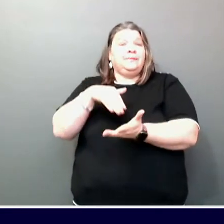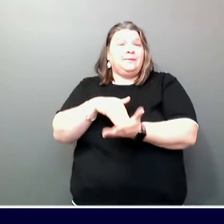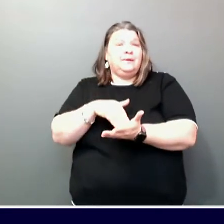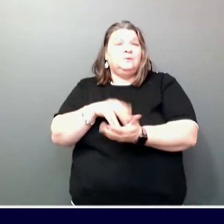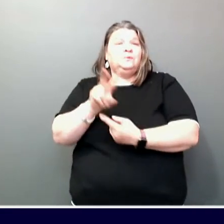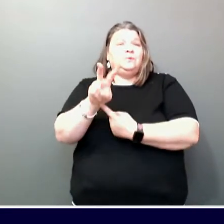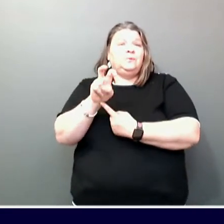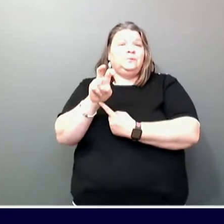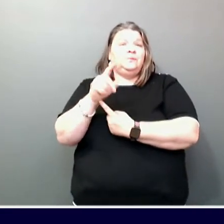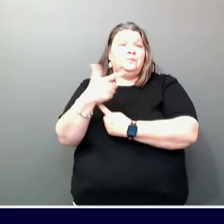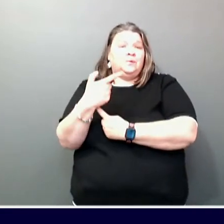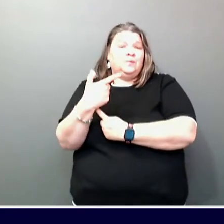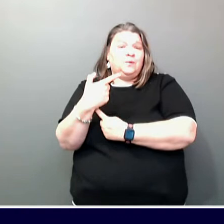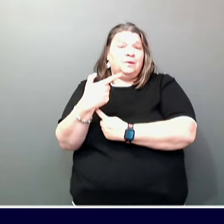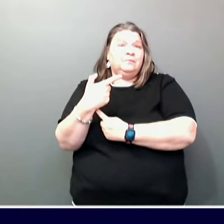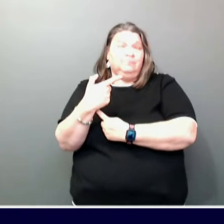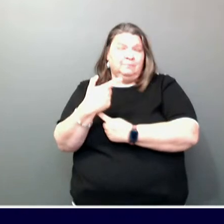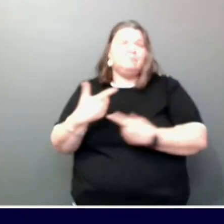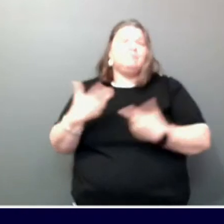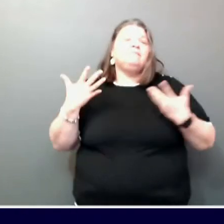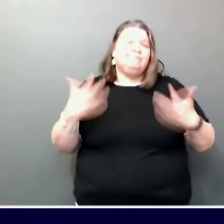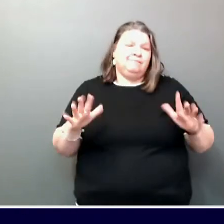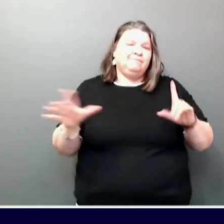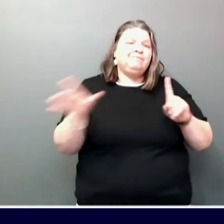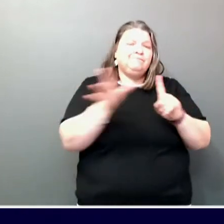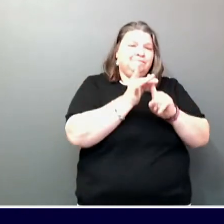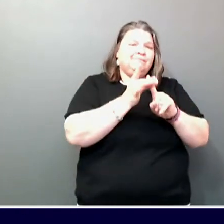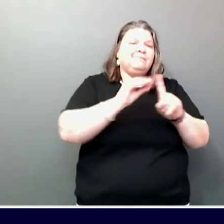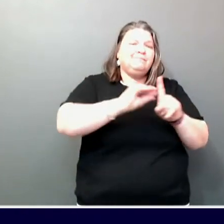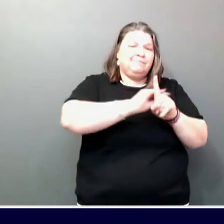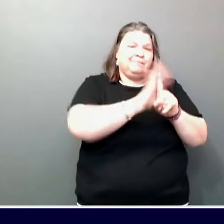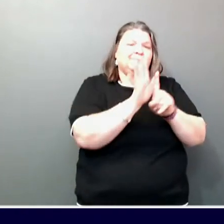202,221 cases of COVID-19, an increase of